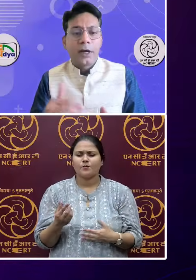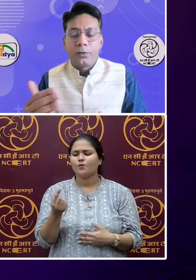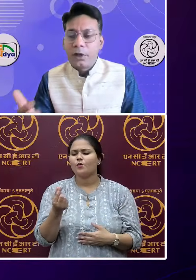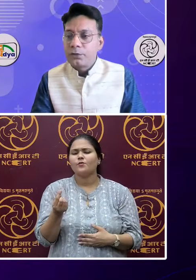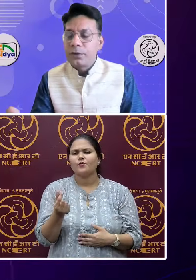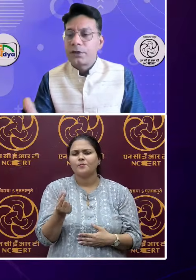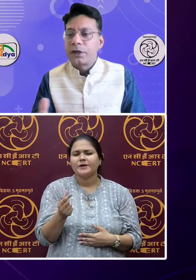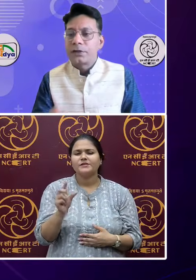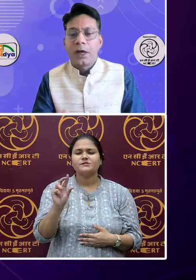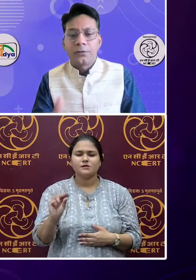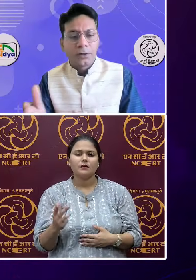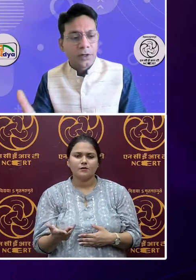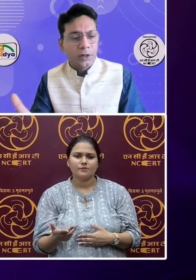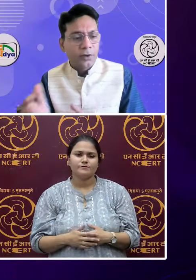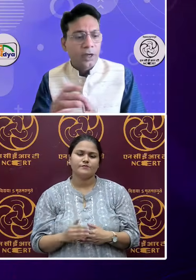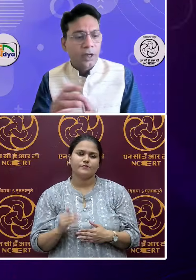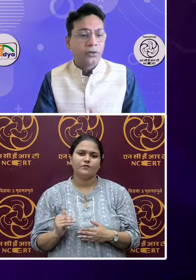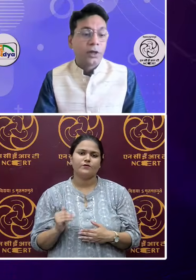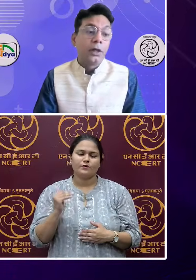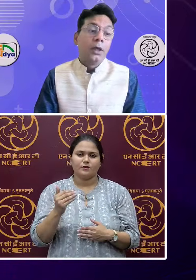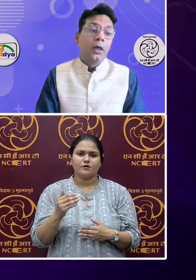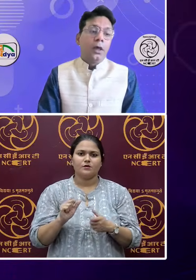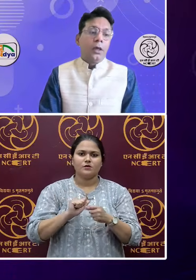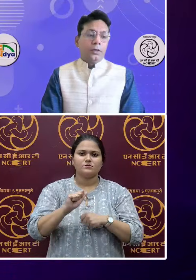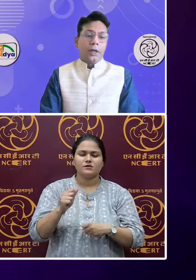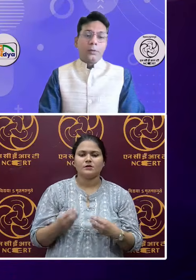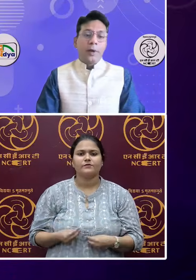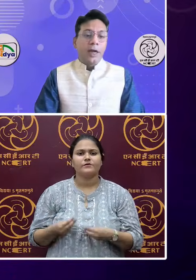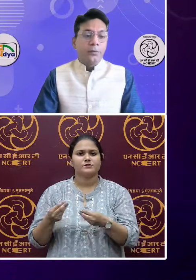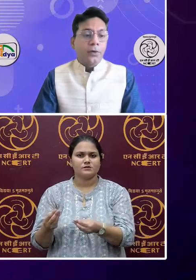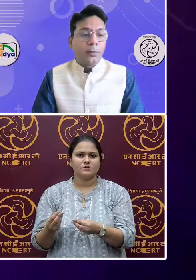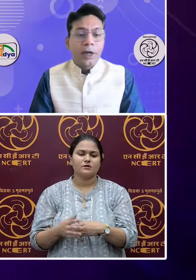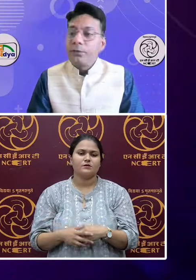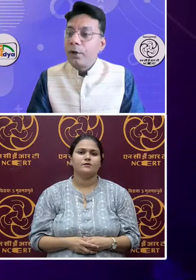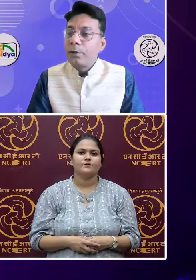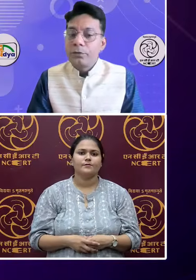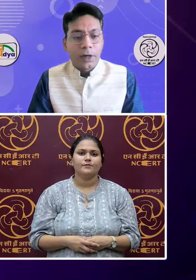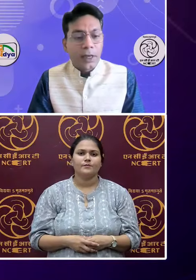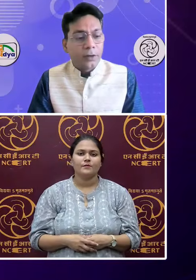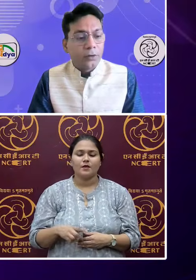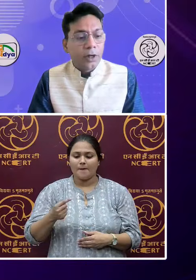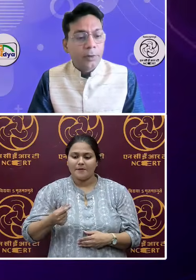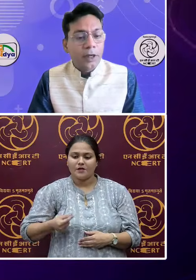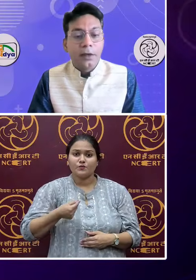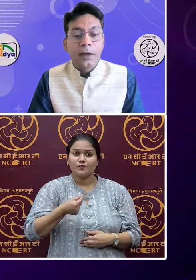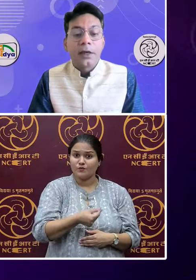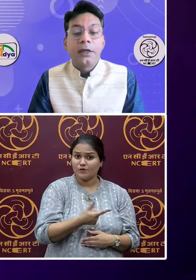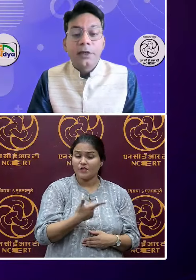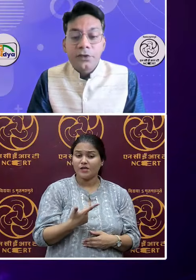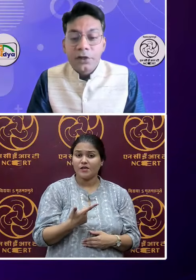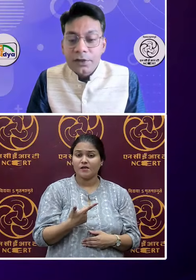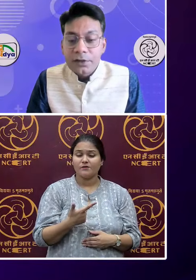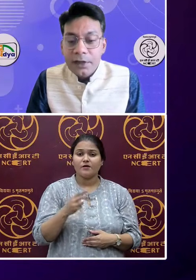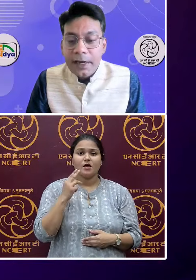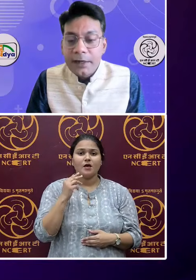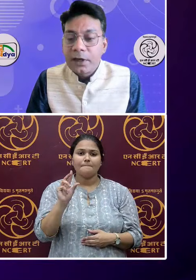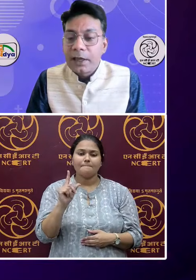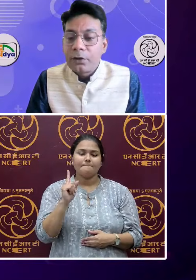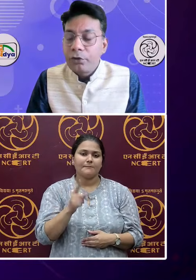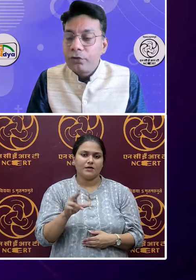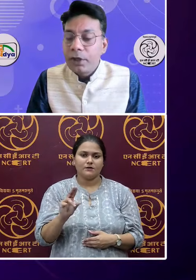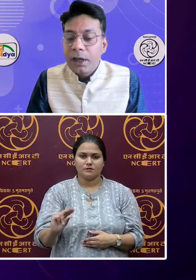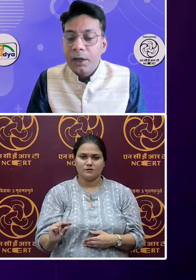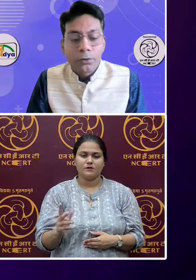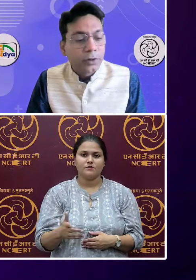correct, for advanced features or for certification. Then paid for platforms like Udemy, learning destination sites